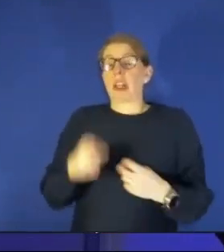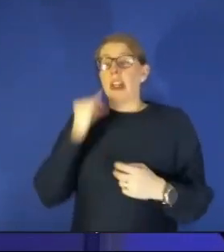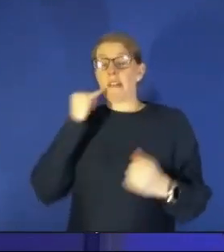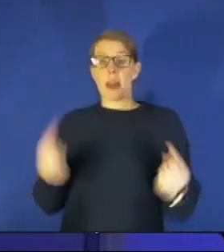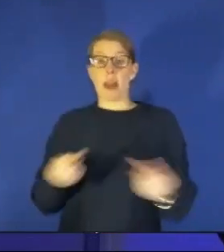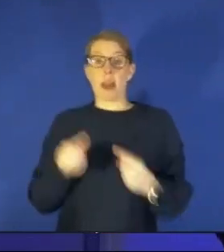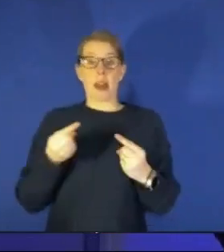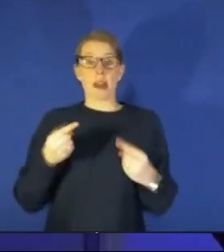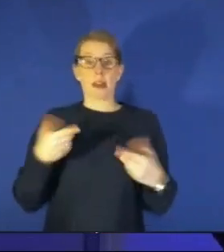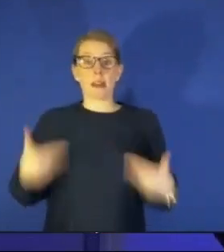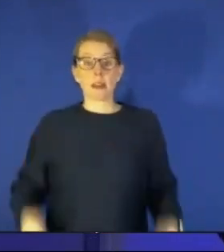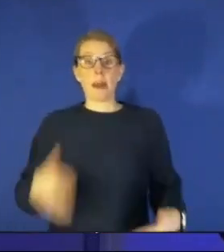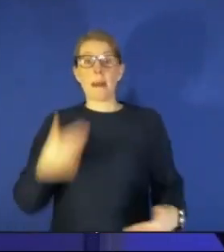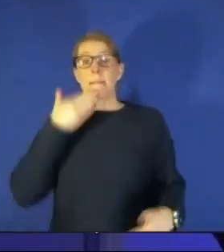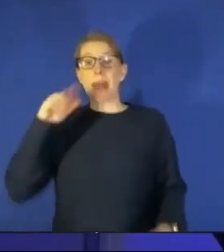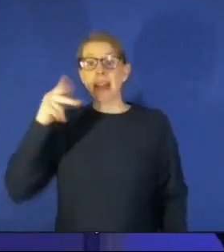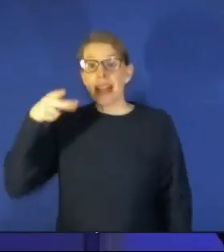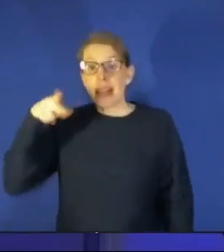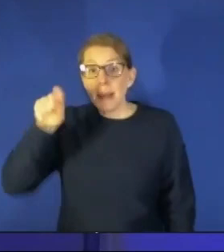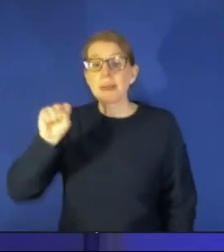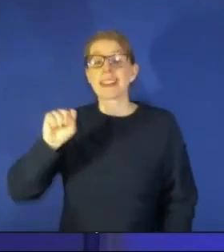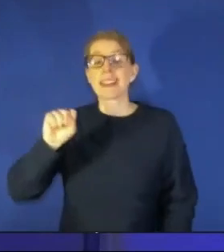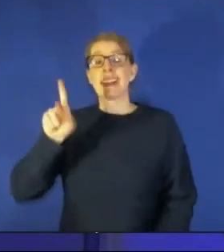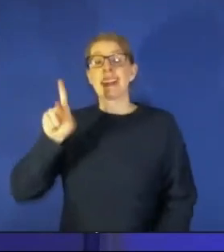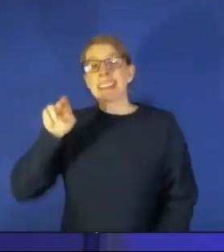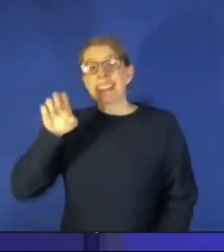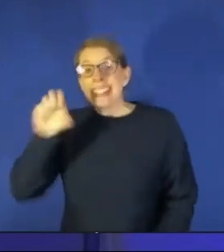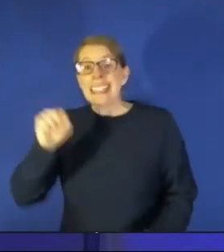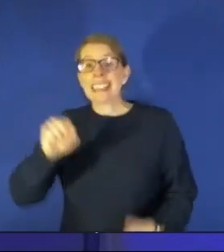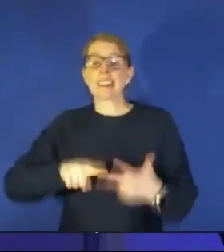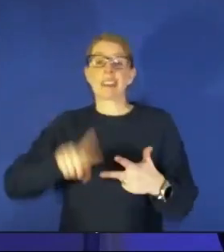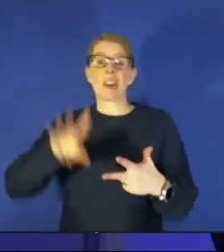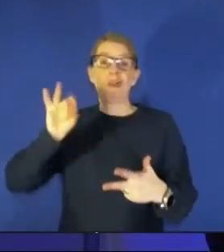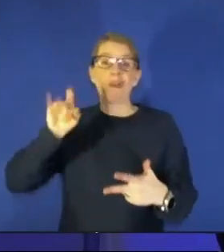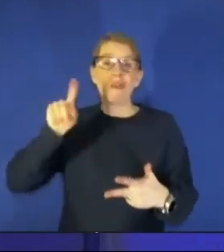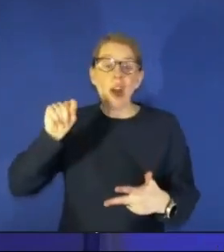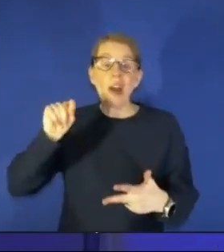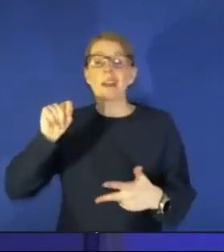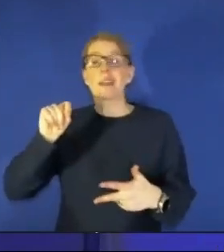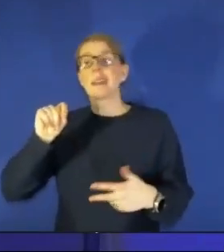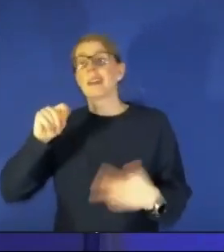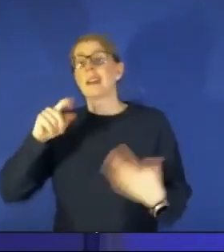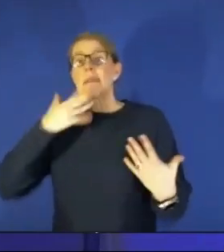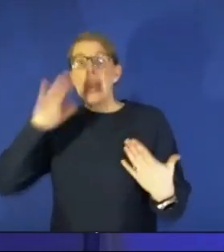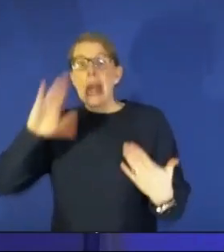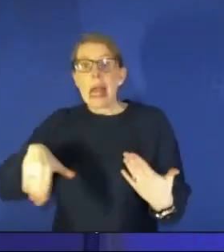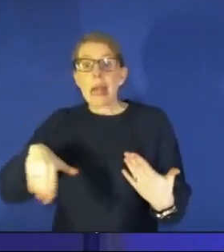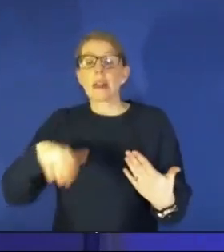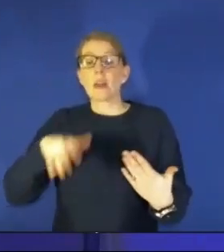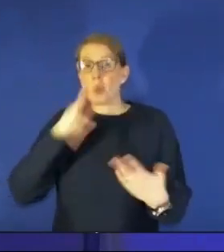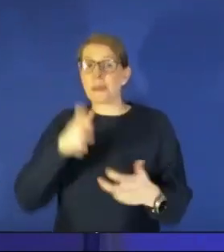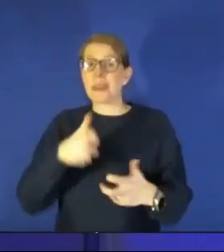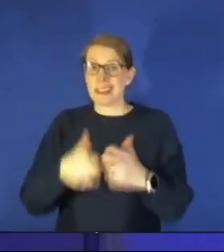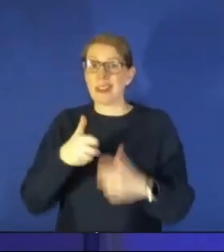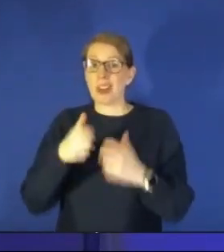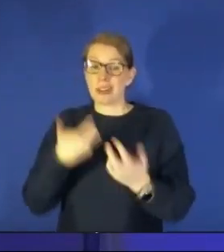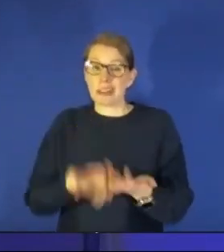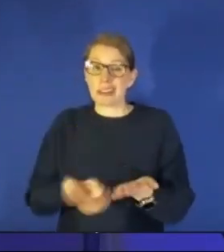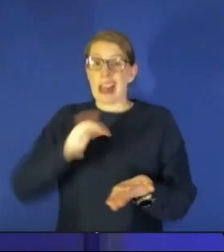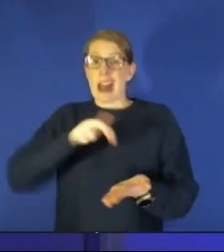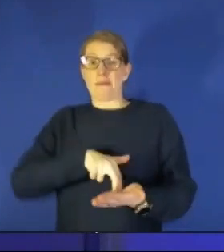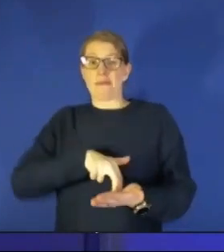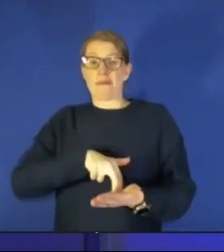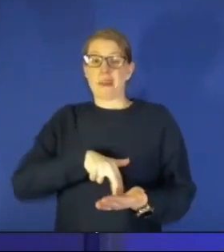got bad hips or bad knees or a bad ankle or a bad foot, it's going to be extremely difficult for you to get up off the couch and get out and